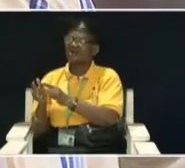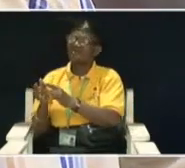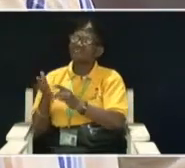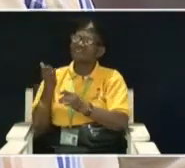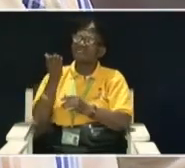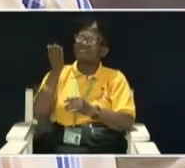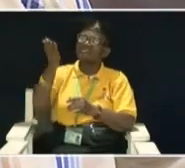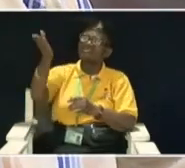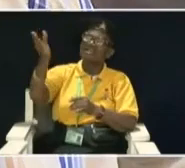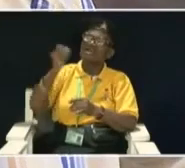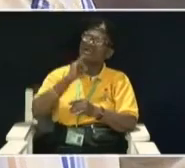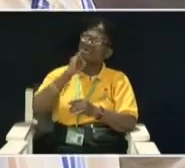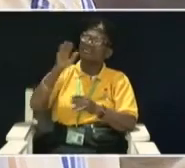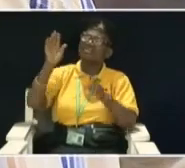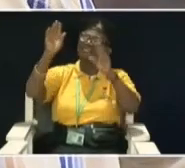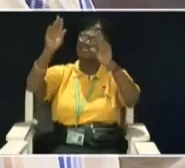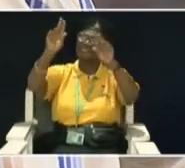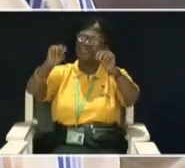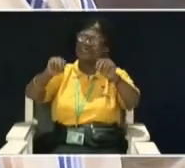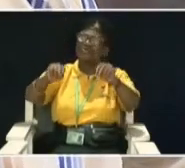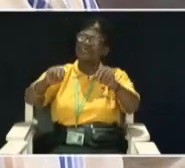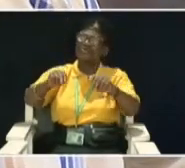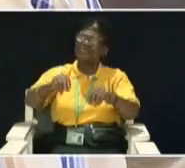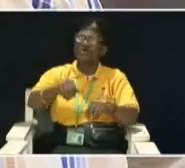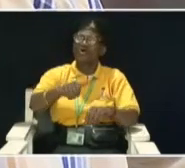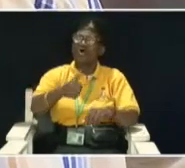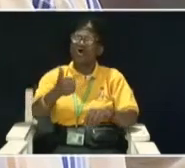Jesus. There is no